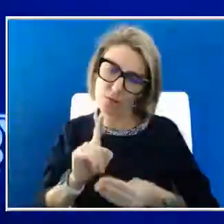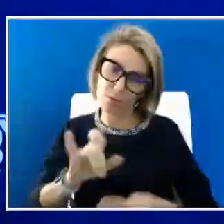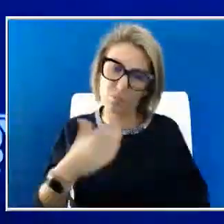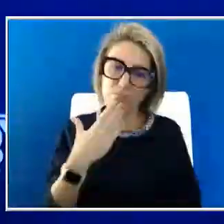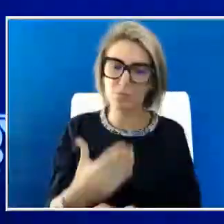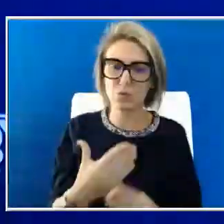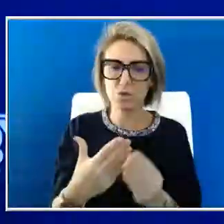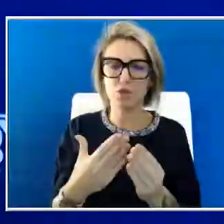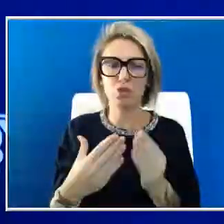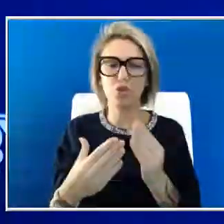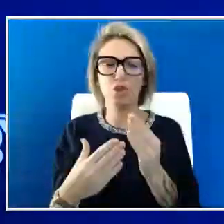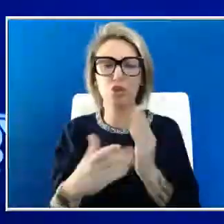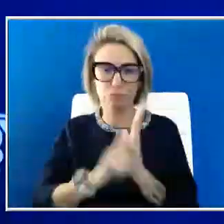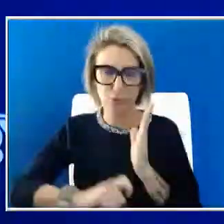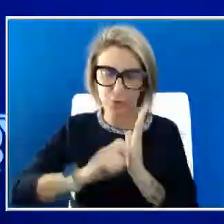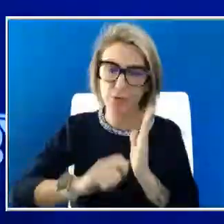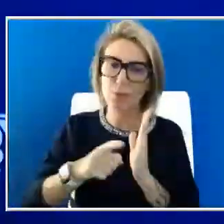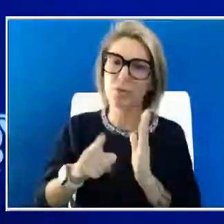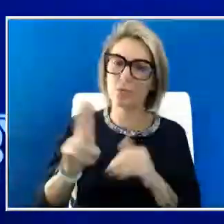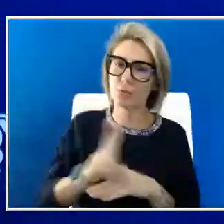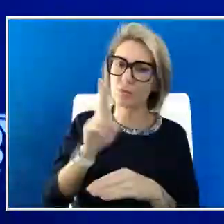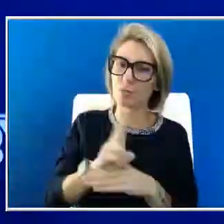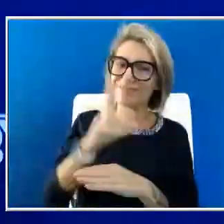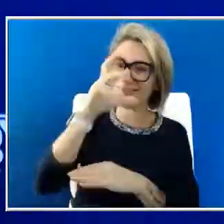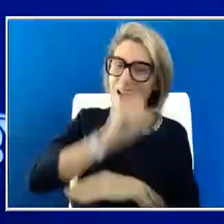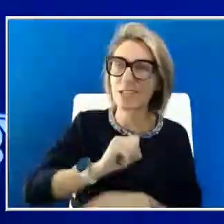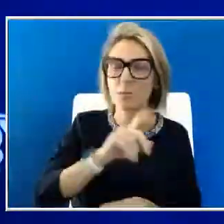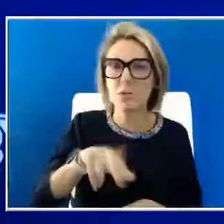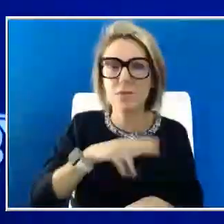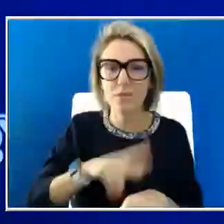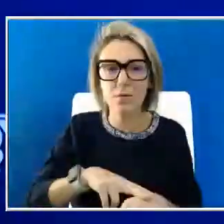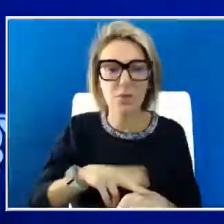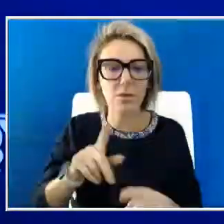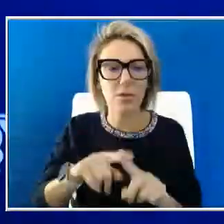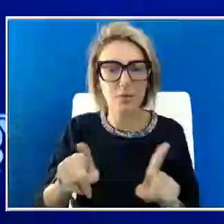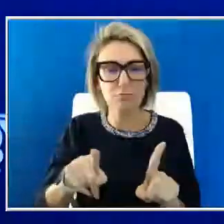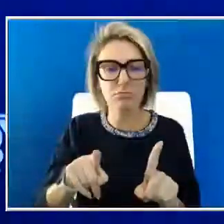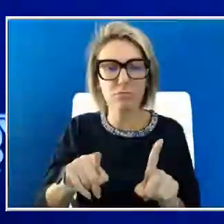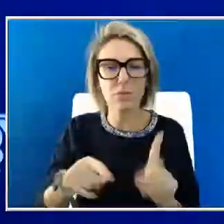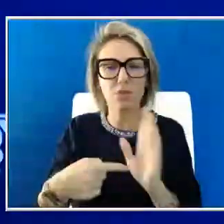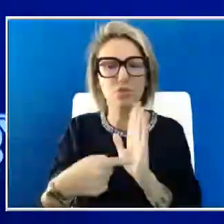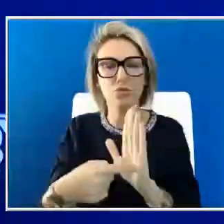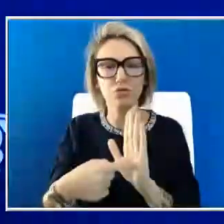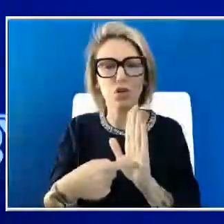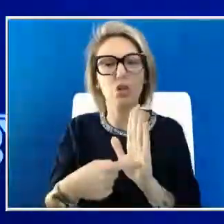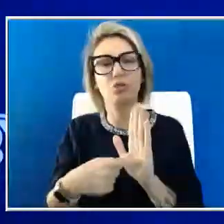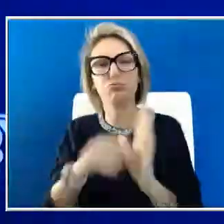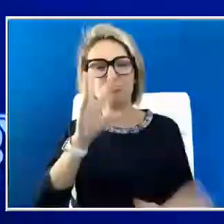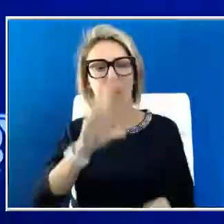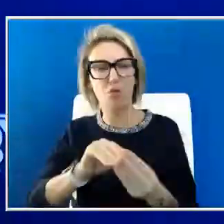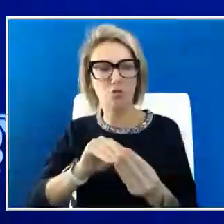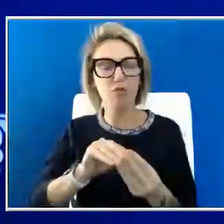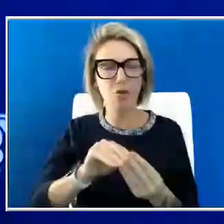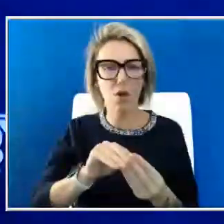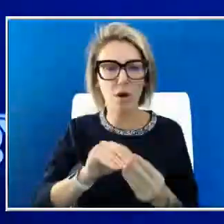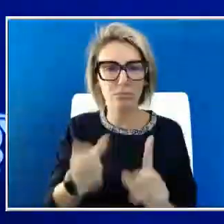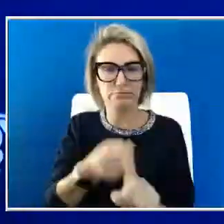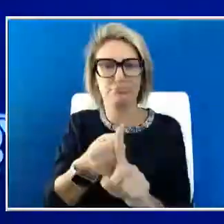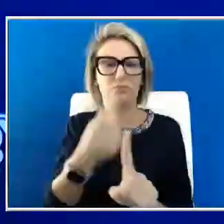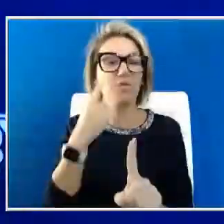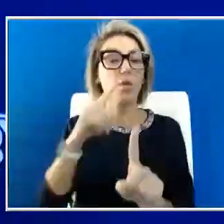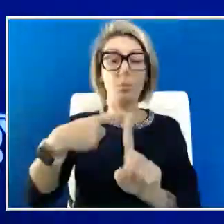article. You are using estimates, of course, but I think it just shows the overall impact of the good that